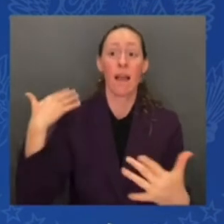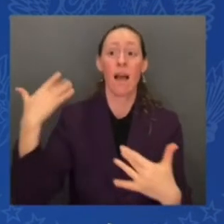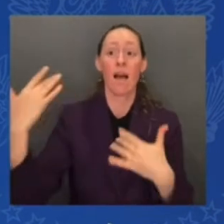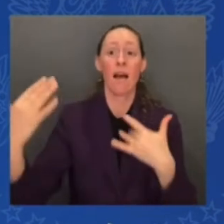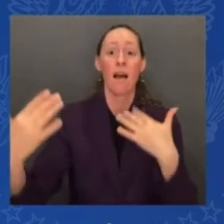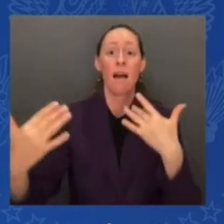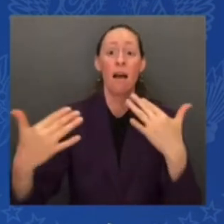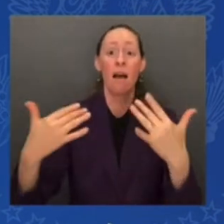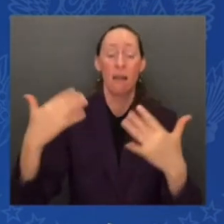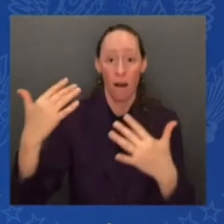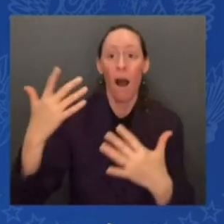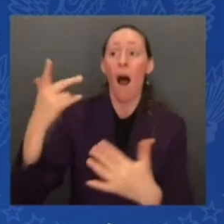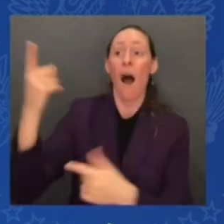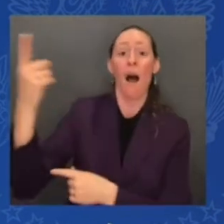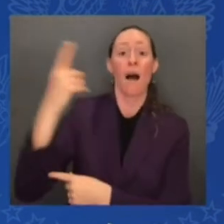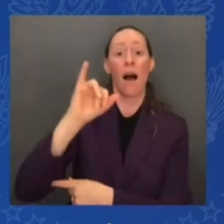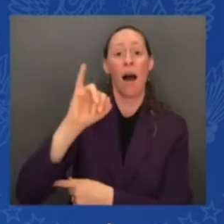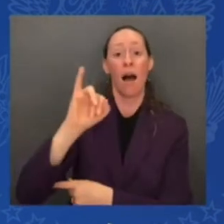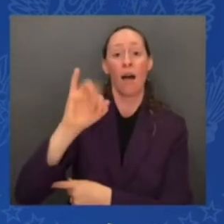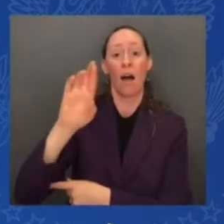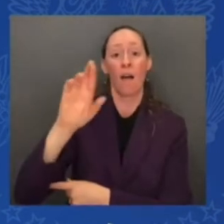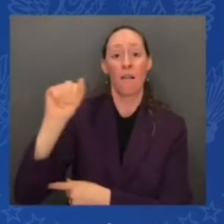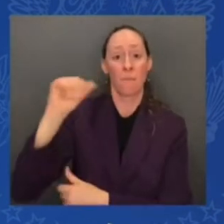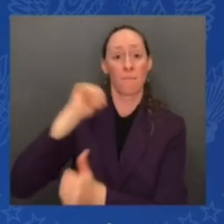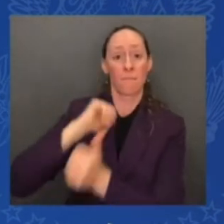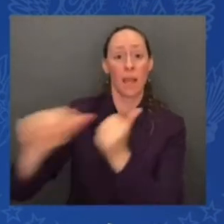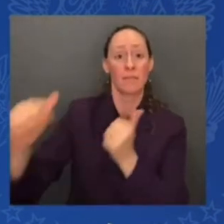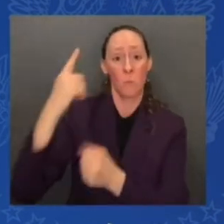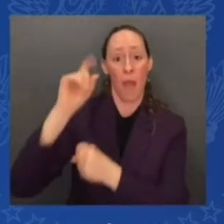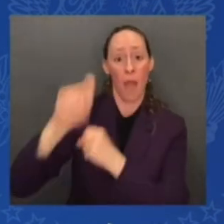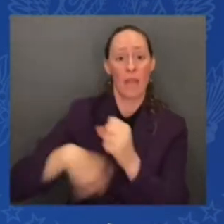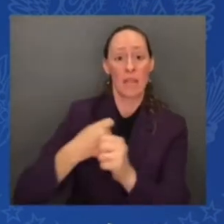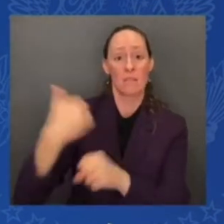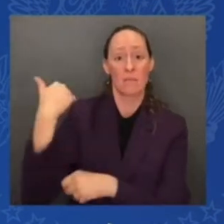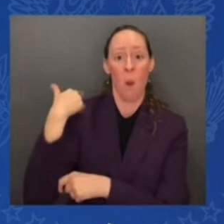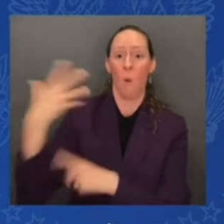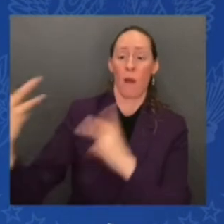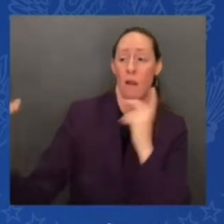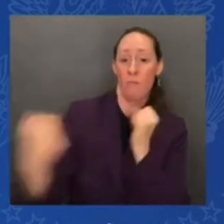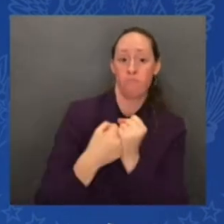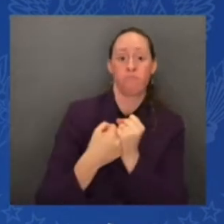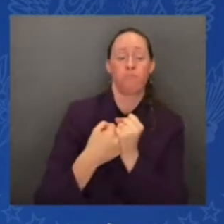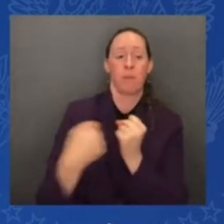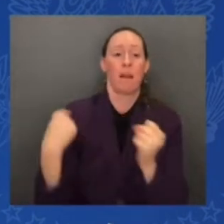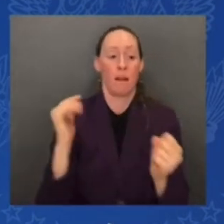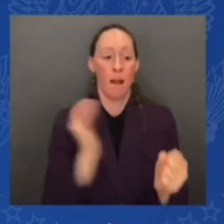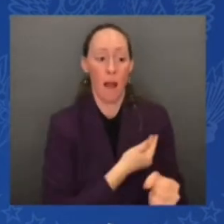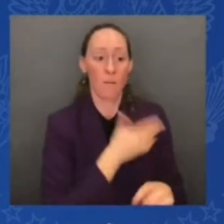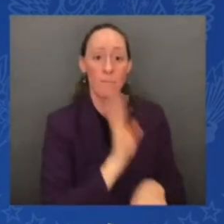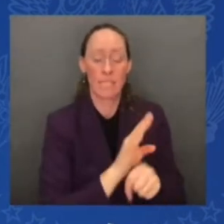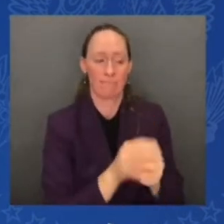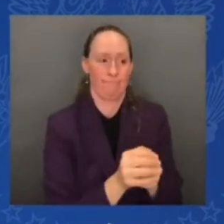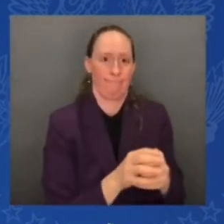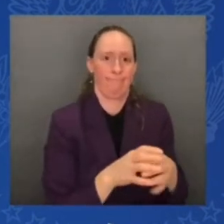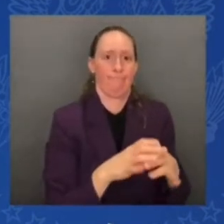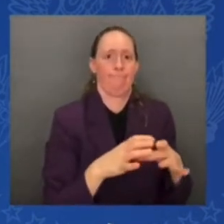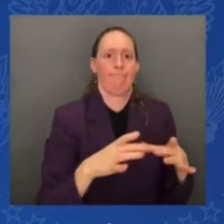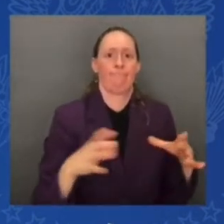industry. Thanks to President Biden's leadership with the passage of the Inflation Reduction Act, we have received